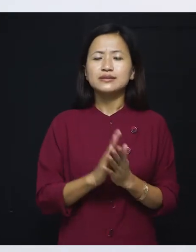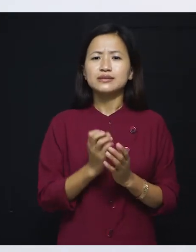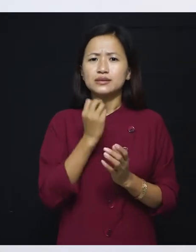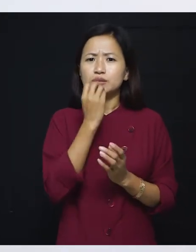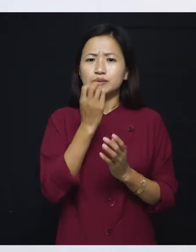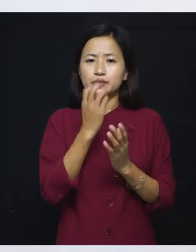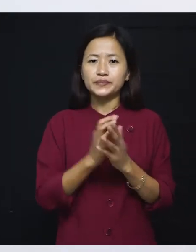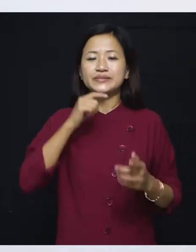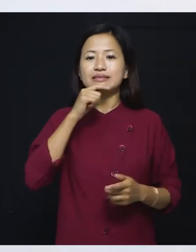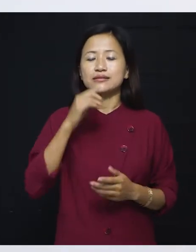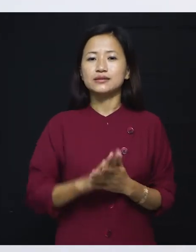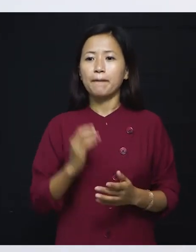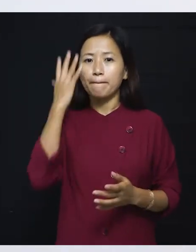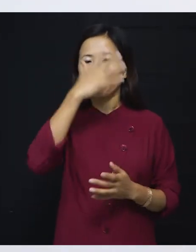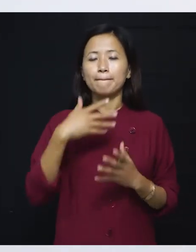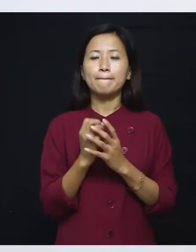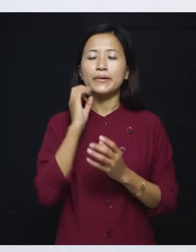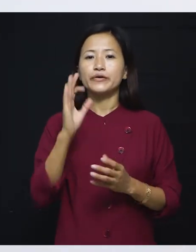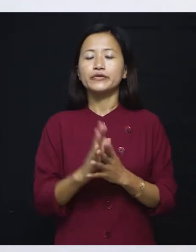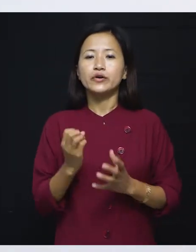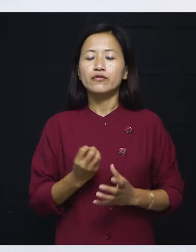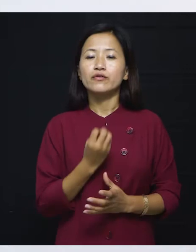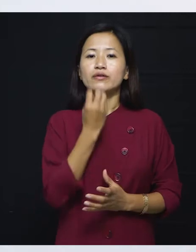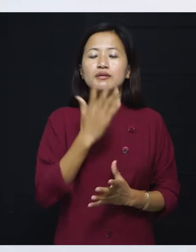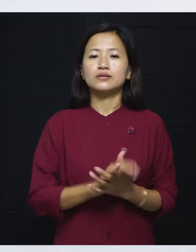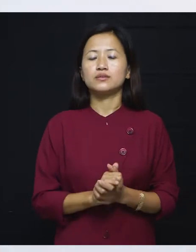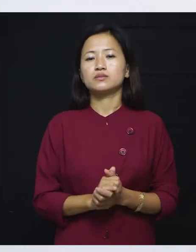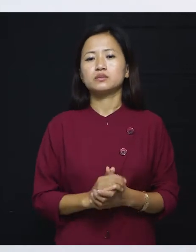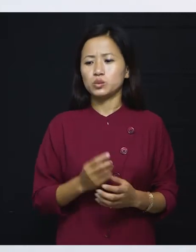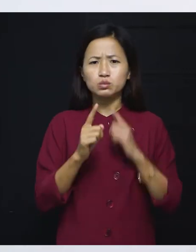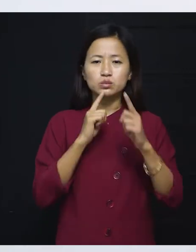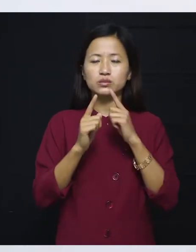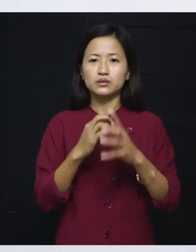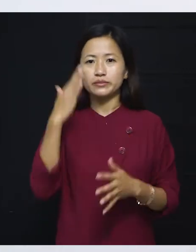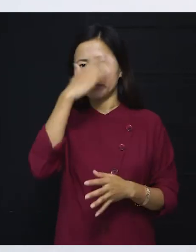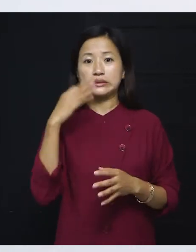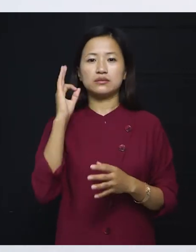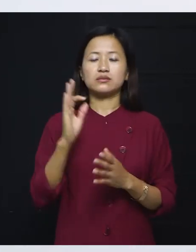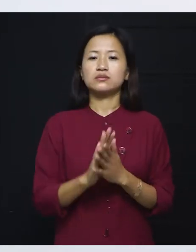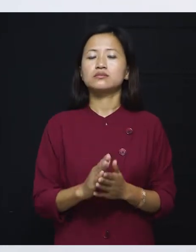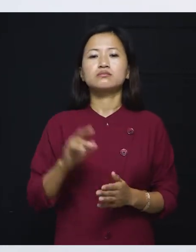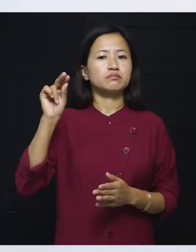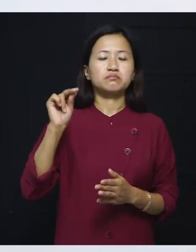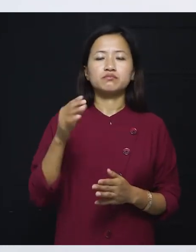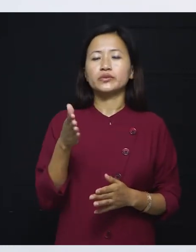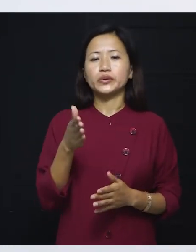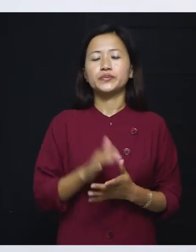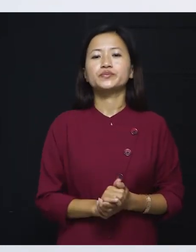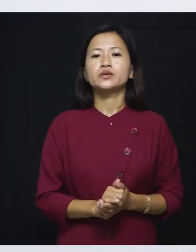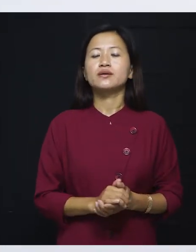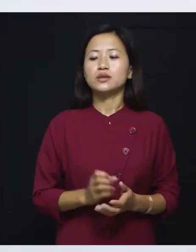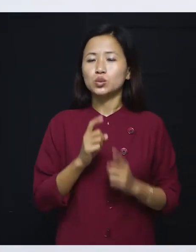okay? What are we talking about here? Are we talking about beauty? No. The main thing that we are discussing about here is